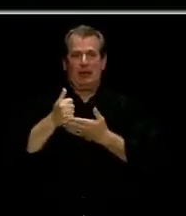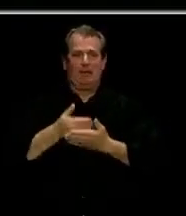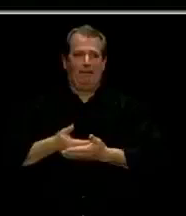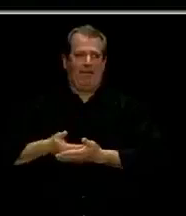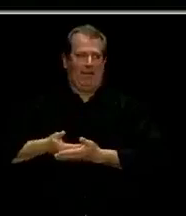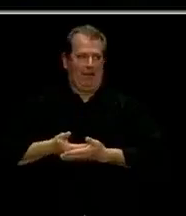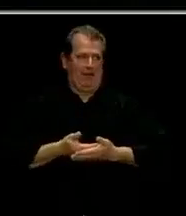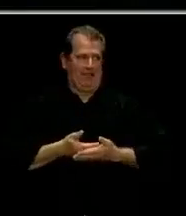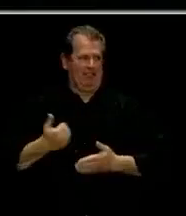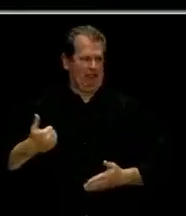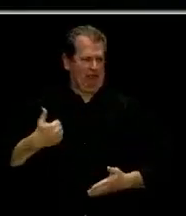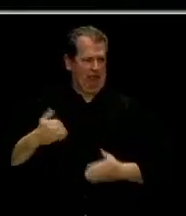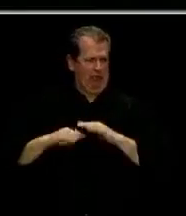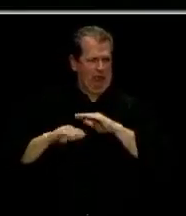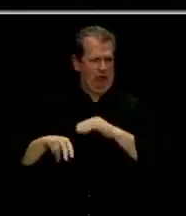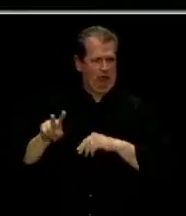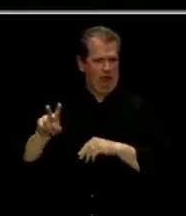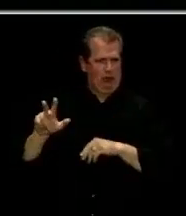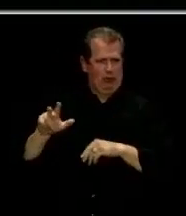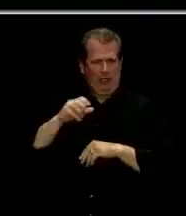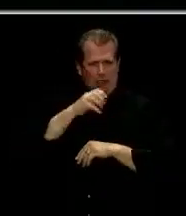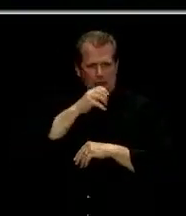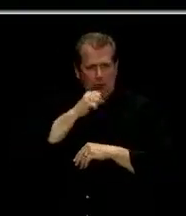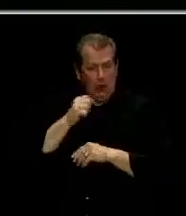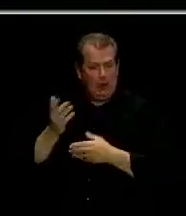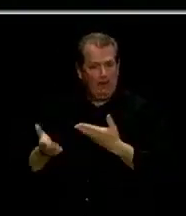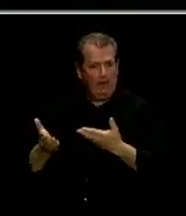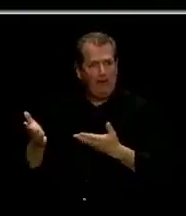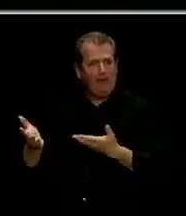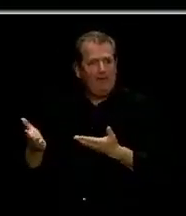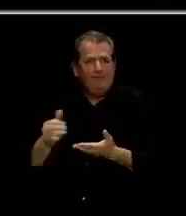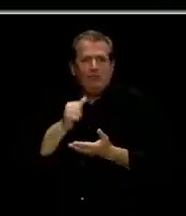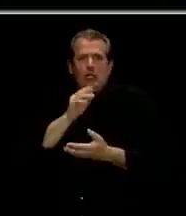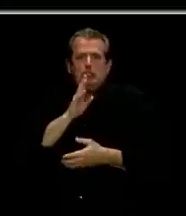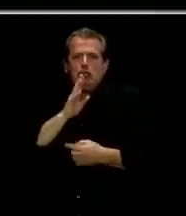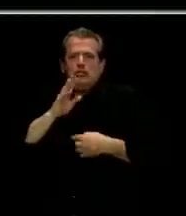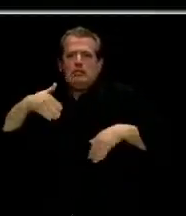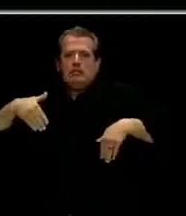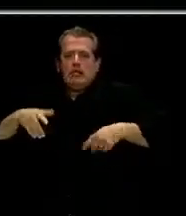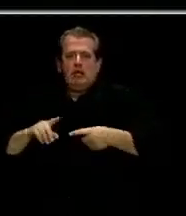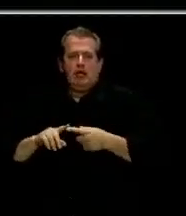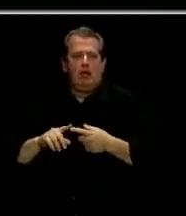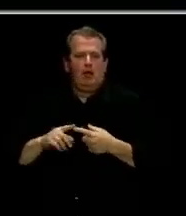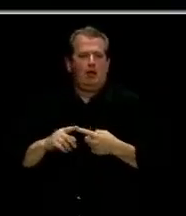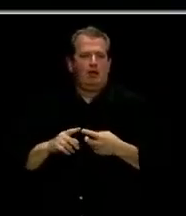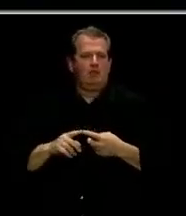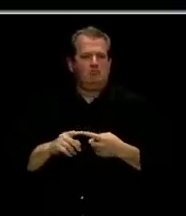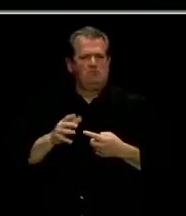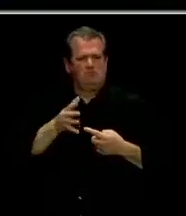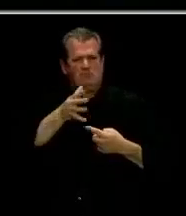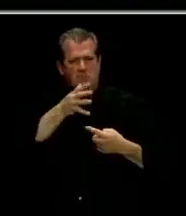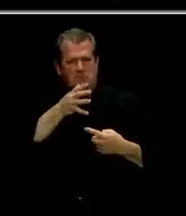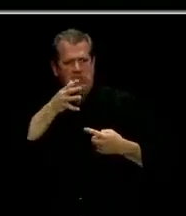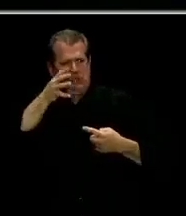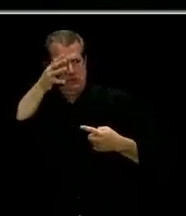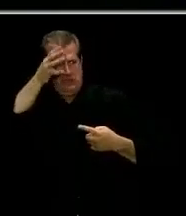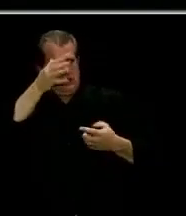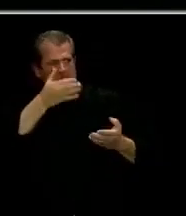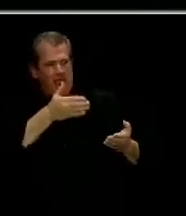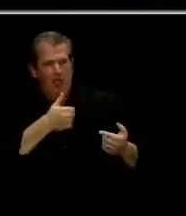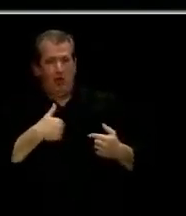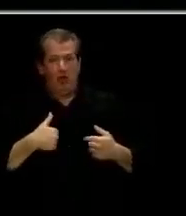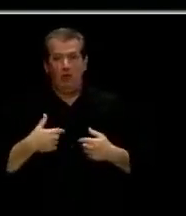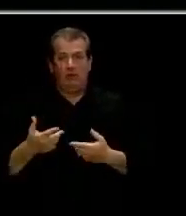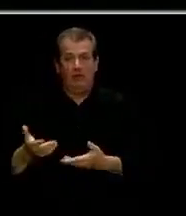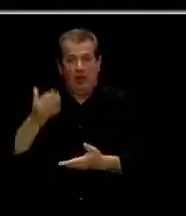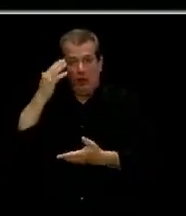and toddlers who are having, maybe they're not talking yet, and you're wondering, as a mom or dad, I've been there certainly. I know we